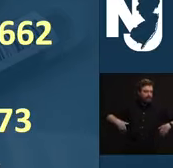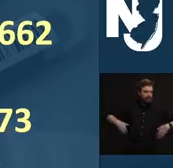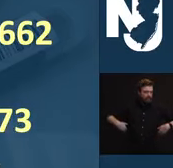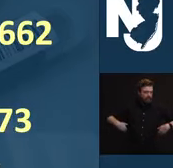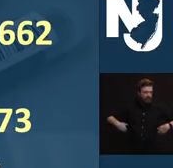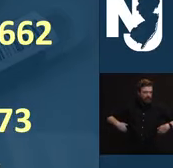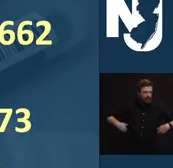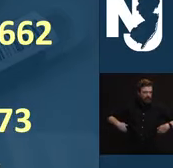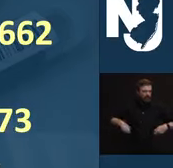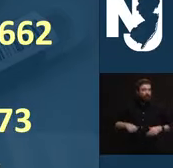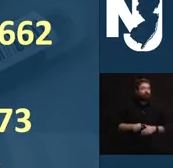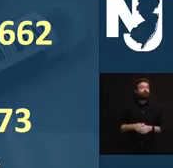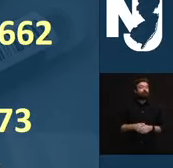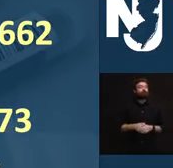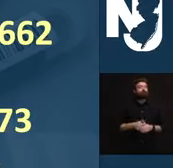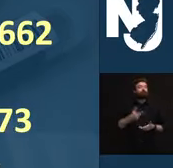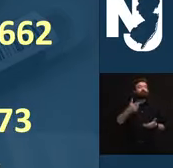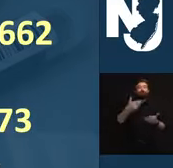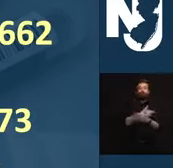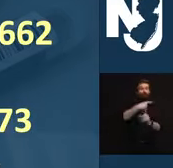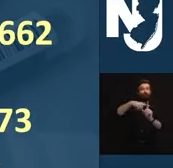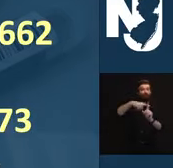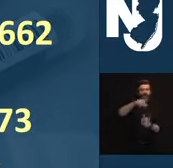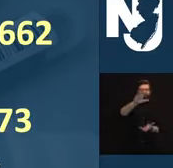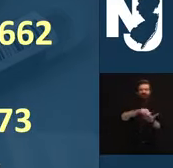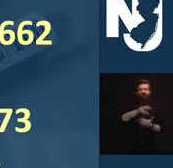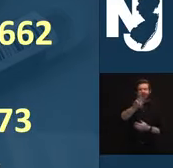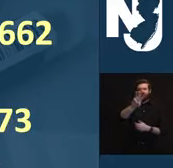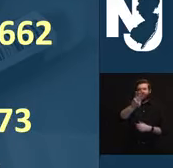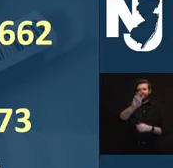5,673 cases, meaning a 9-month total of